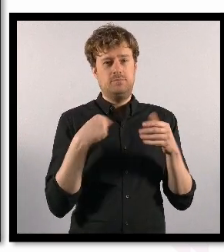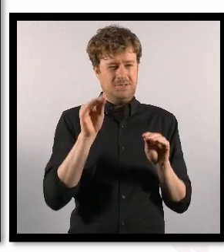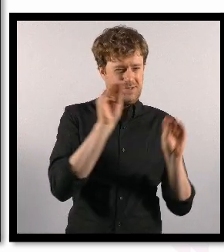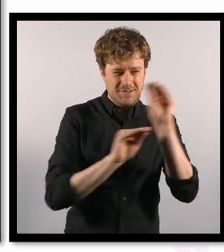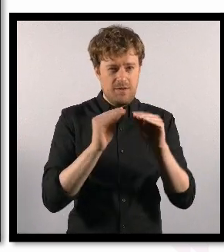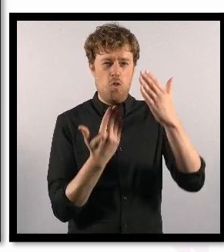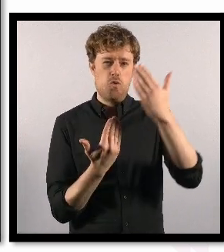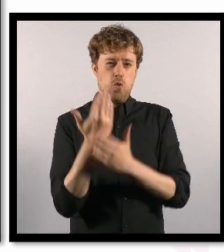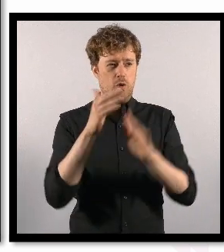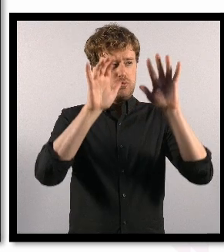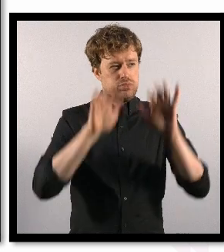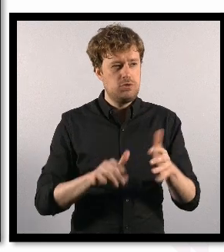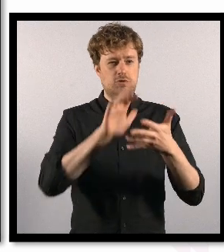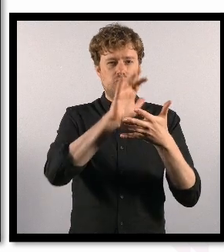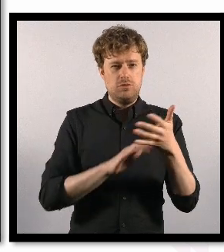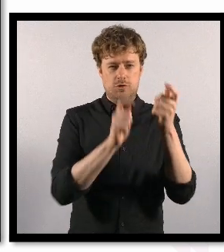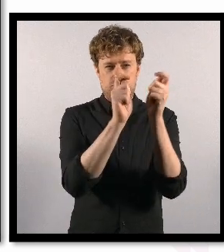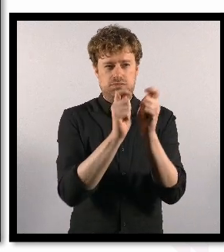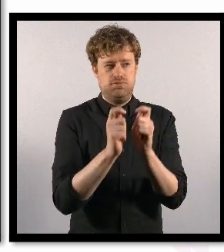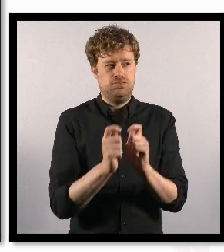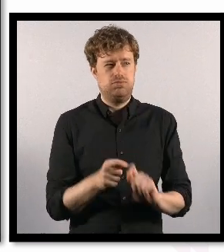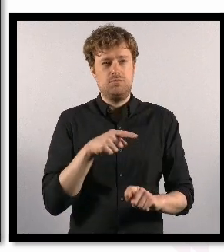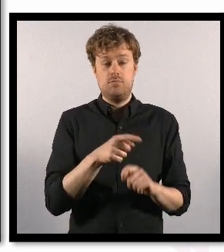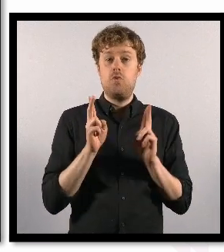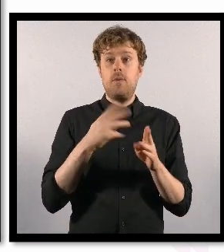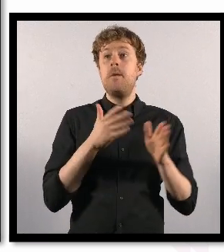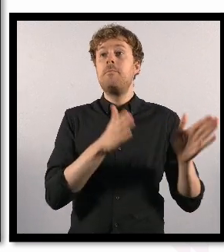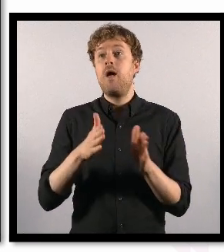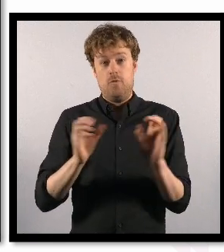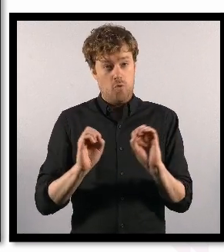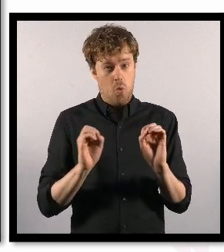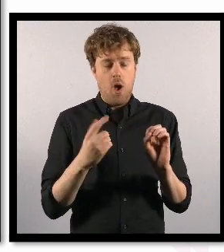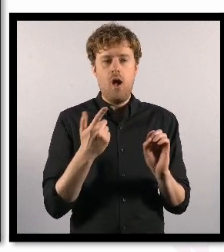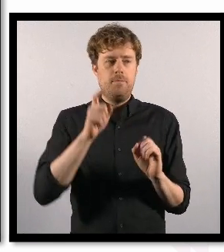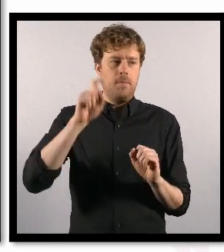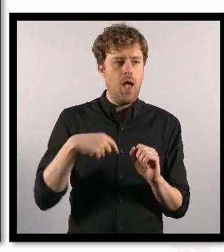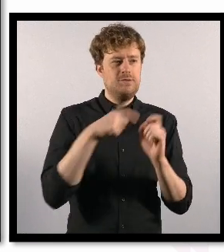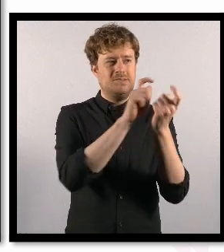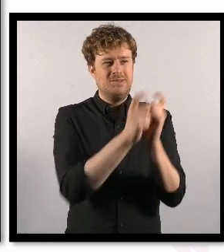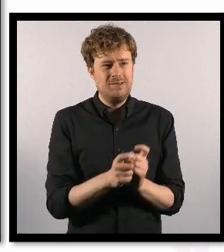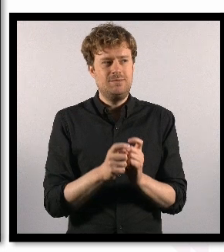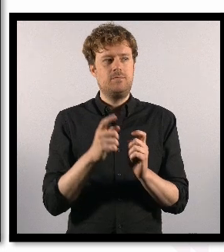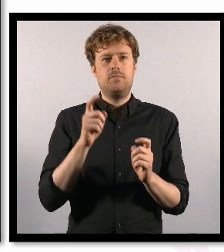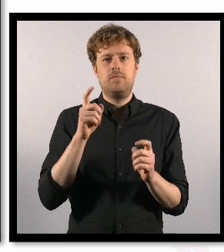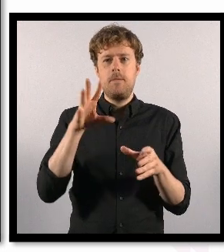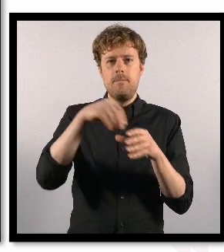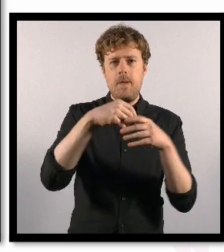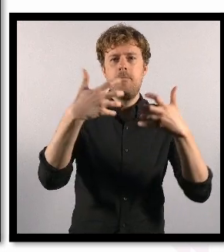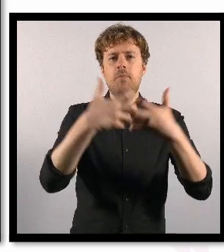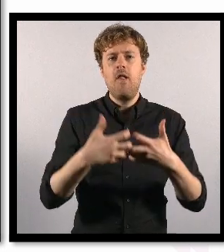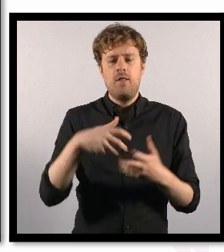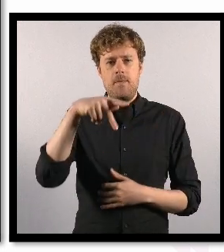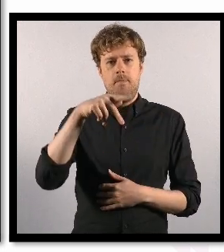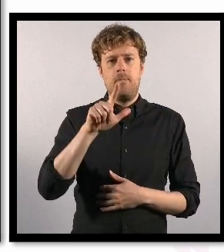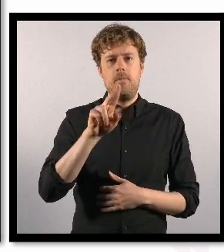work, building with the community and rewriting the whole Backstage backend over the course of a year.